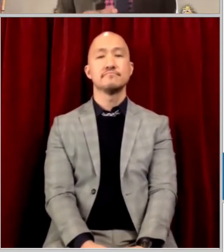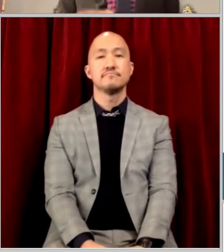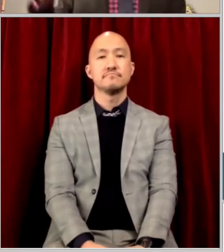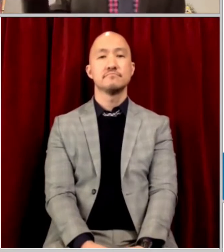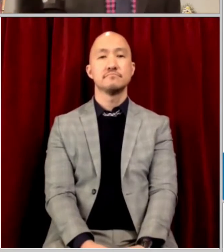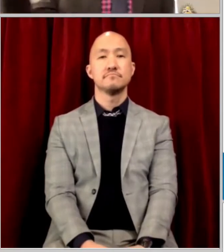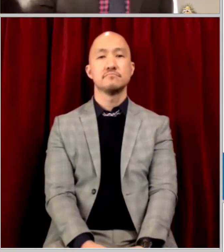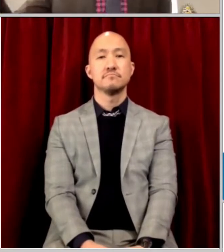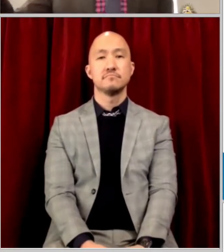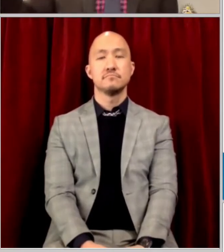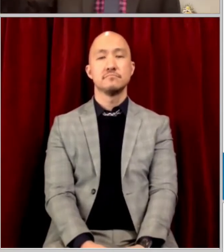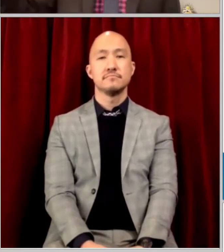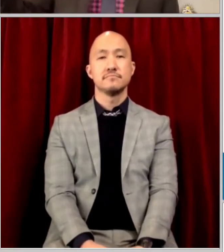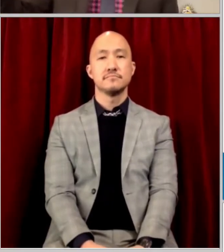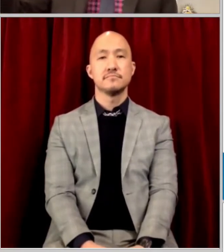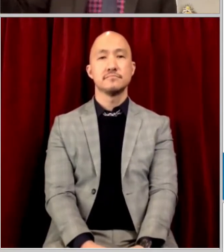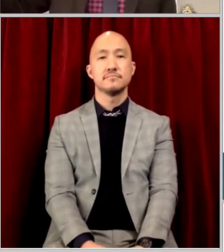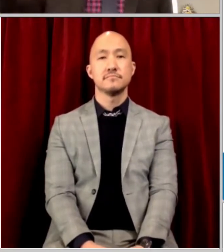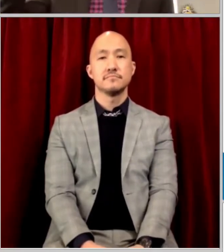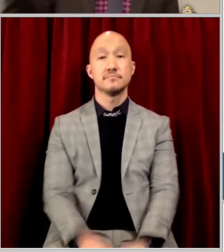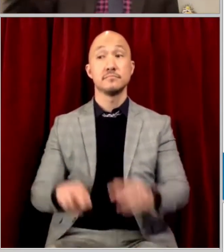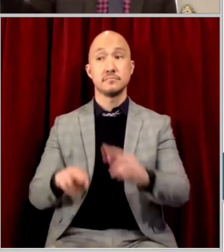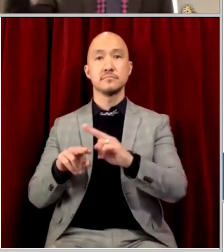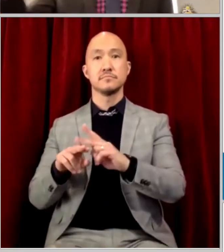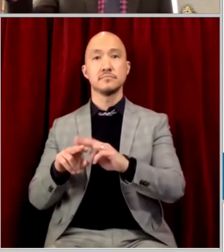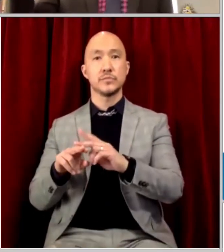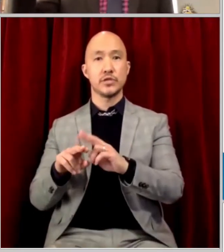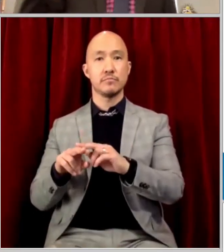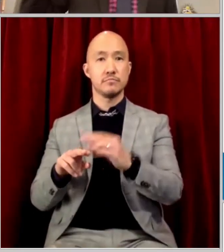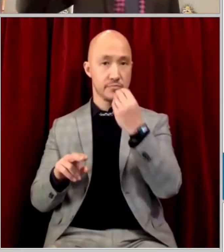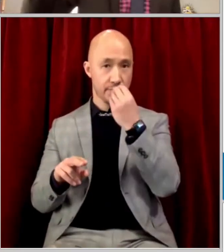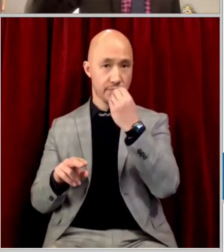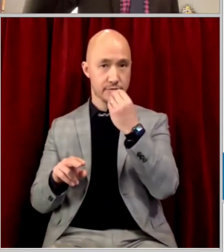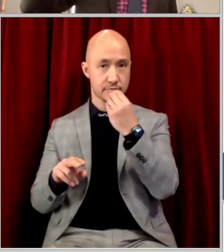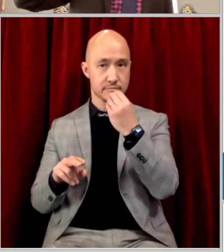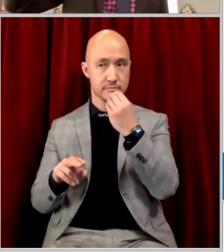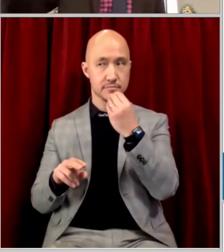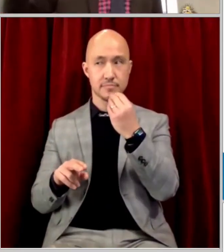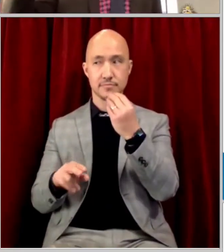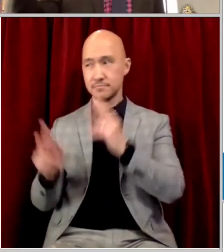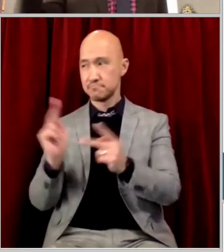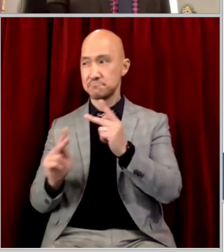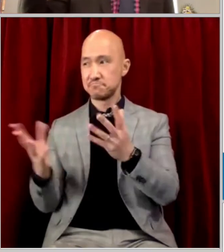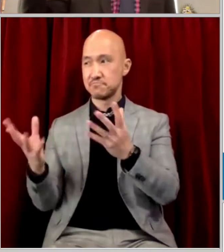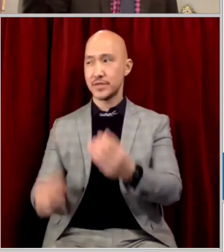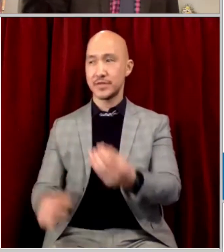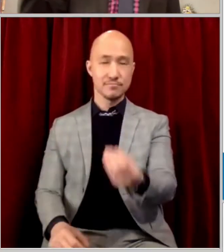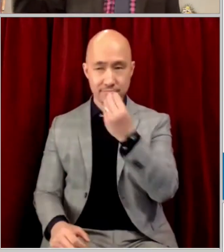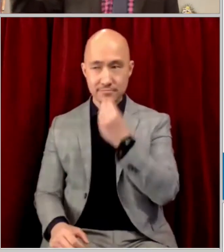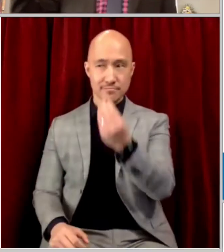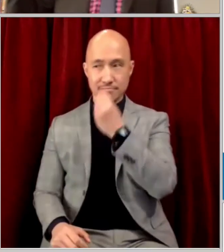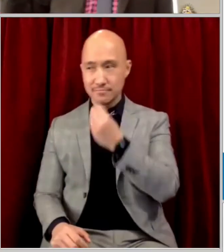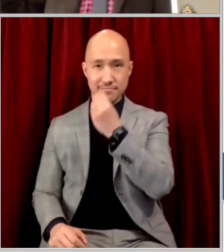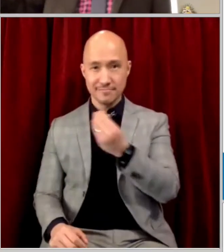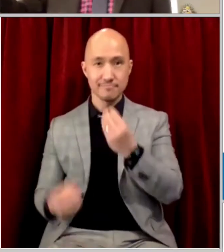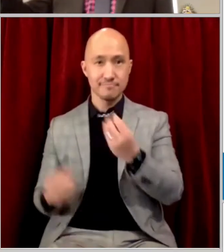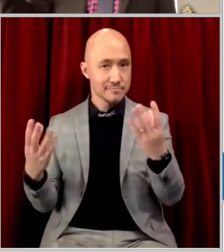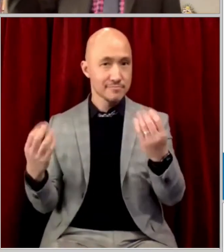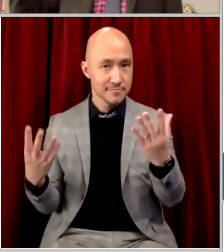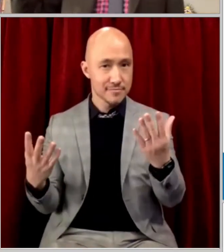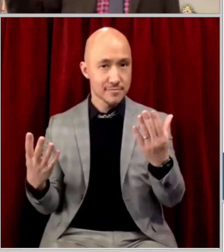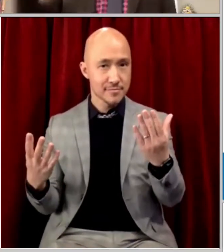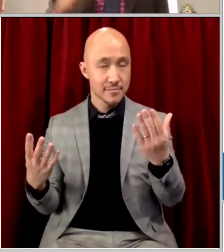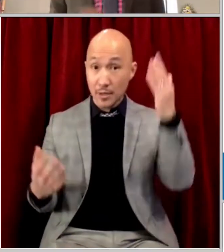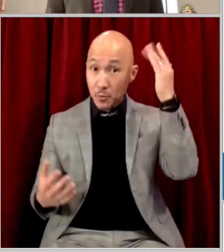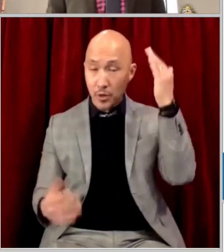way salt, you know, you can't just eat one, right? You got to eat more and more. Well, people, as they hear you talk, hopefully they want to hear